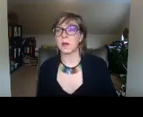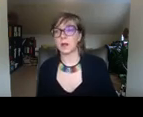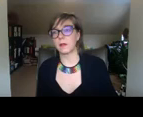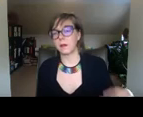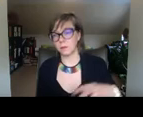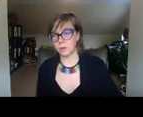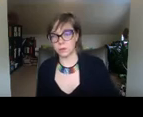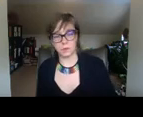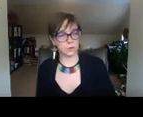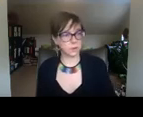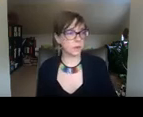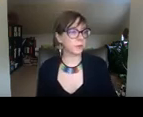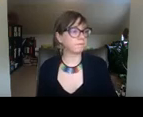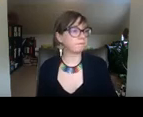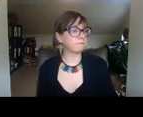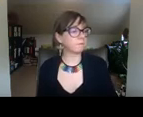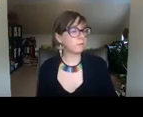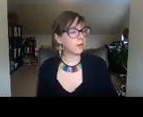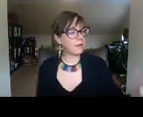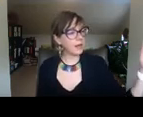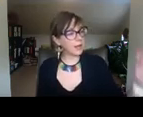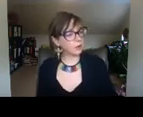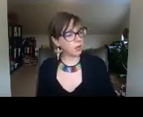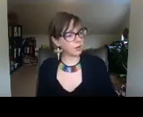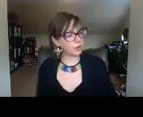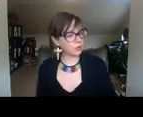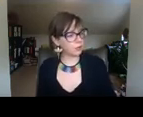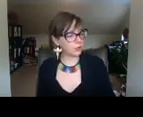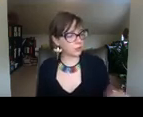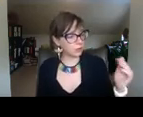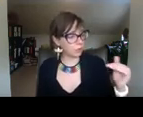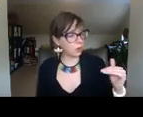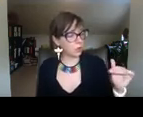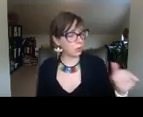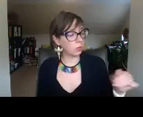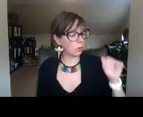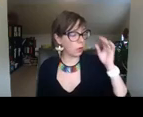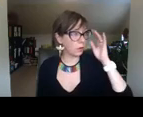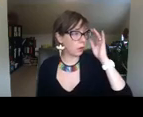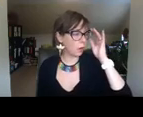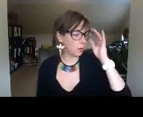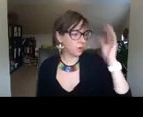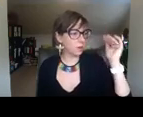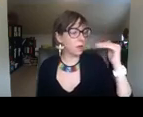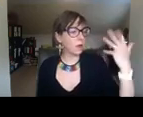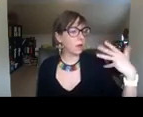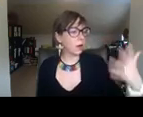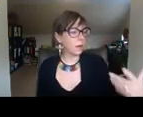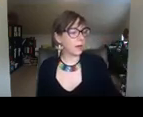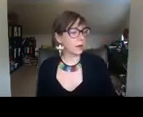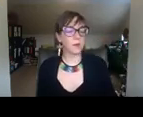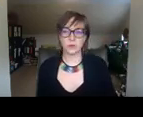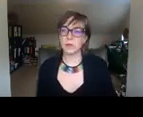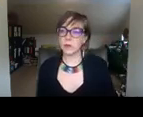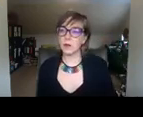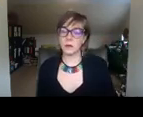48, again, of those people. And then I had a lot of answers for this too, that were, you know, one person